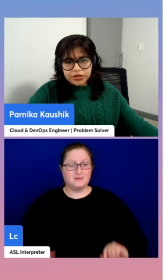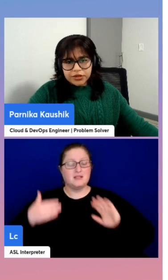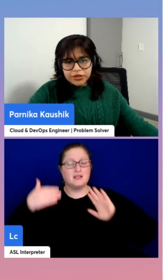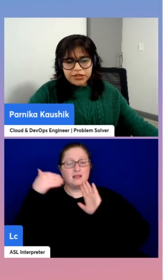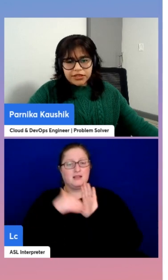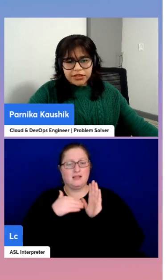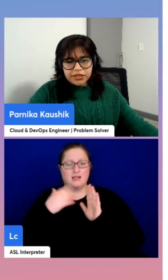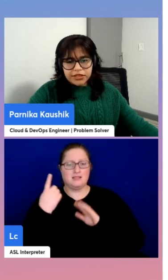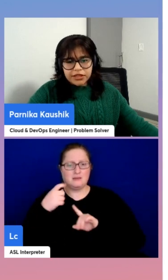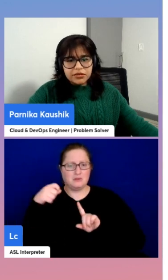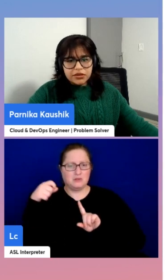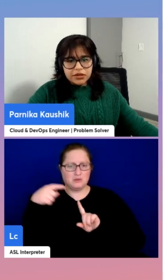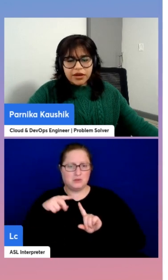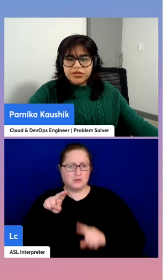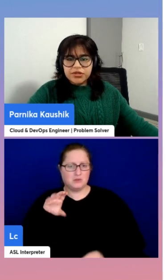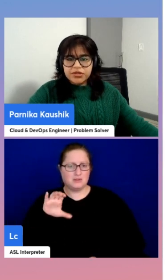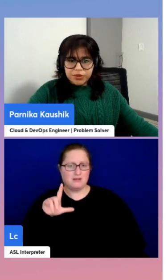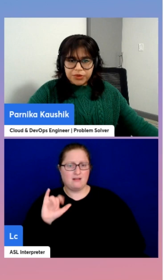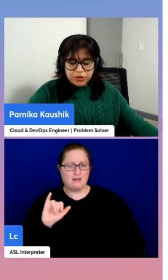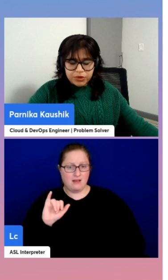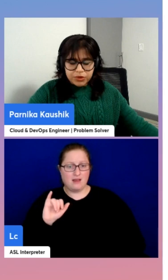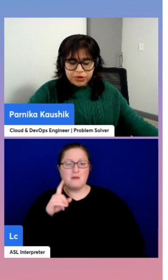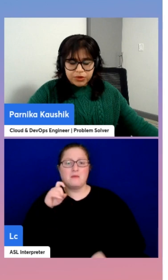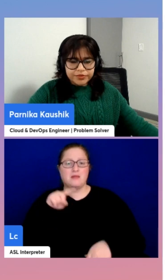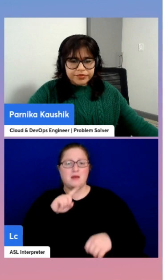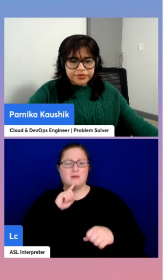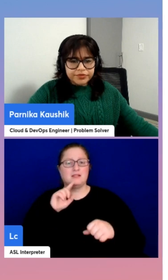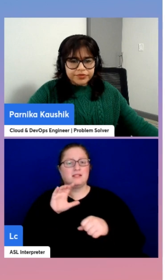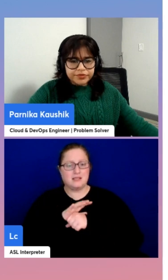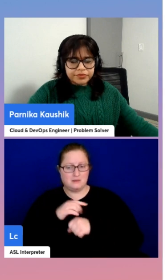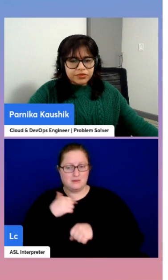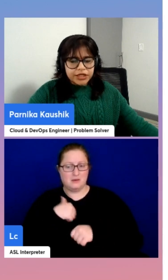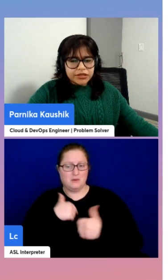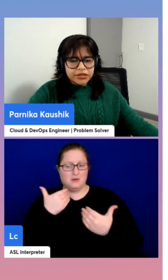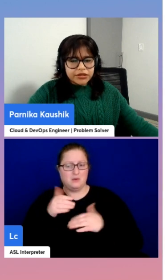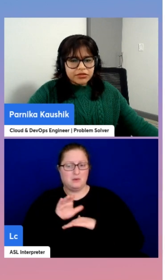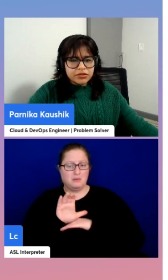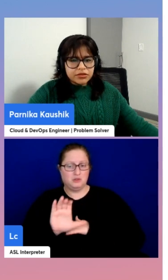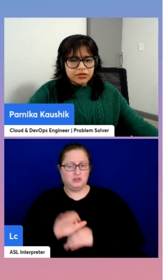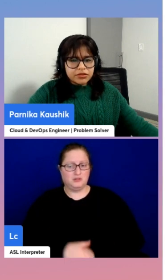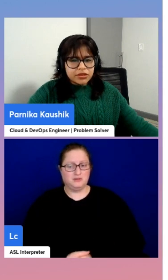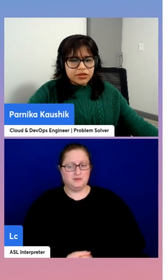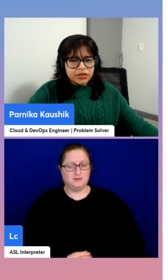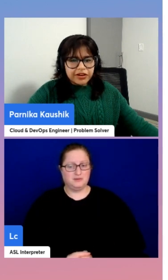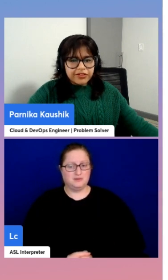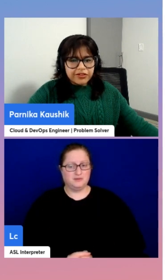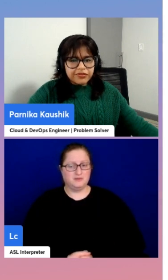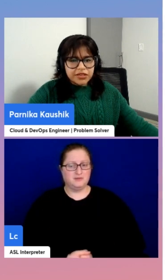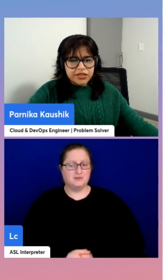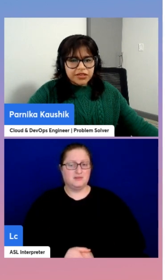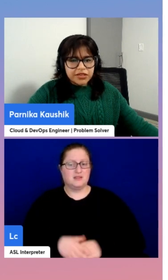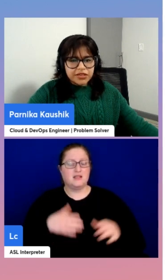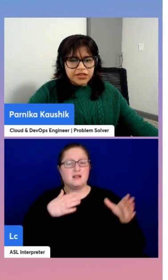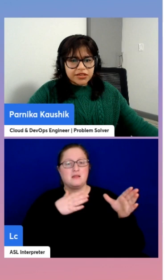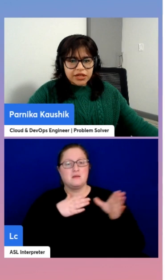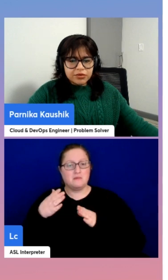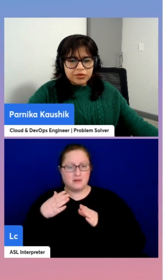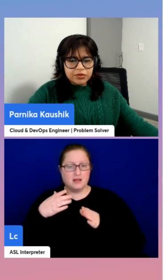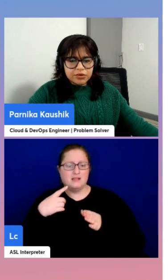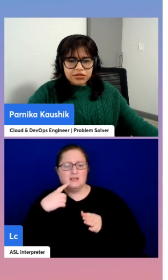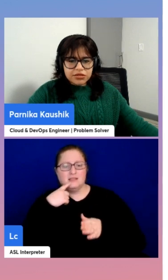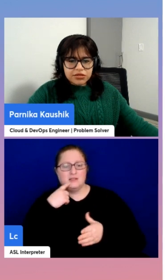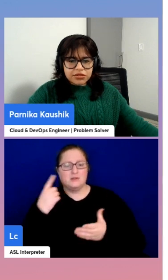been triggered via CLI because that was the commit that we pushed, right? Again, the plan phase tells you something